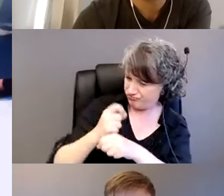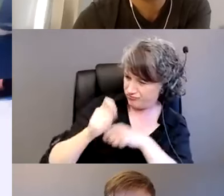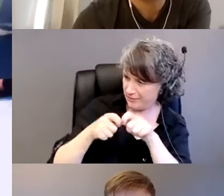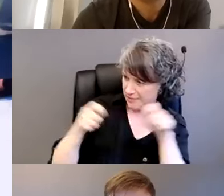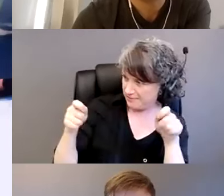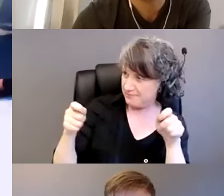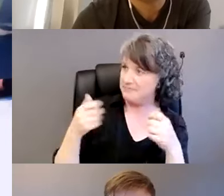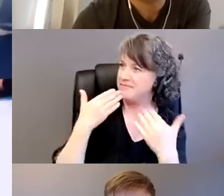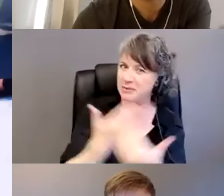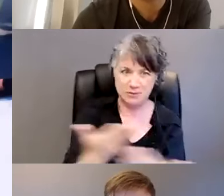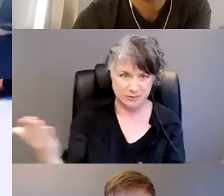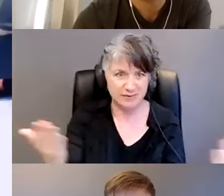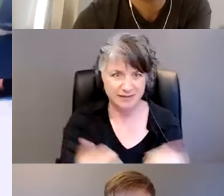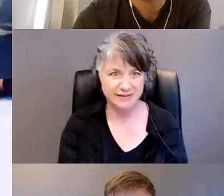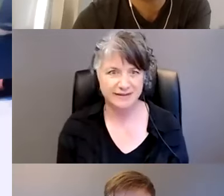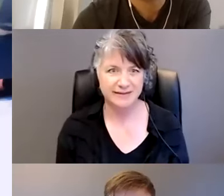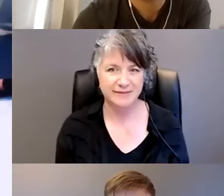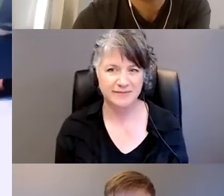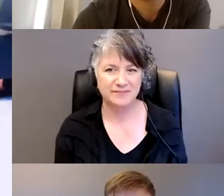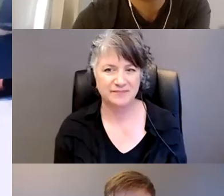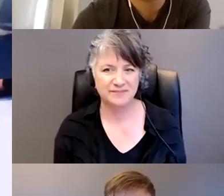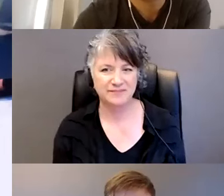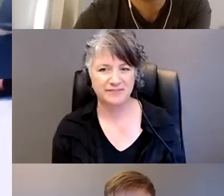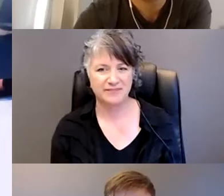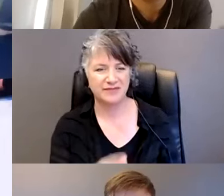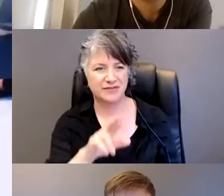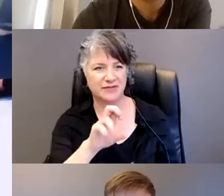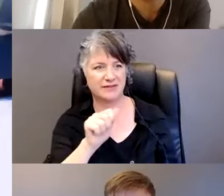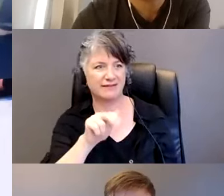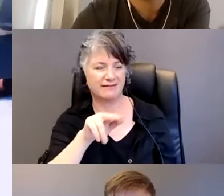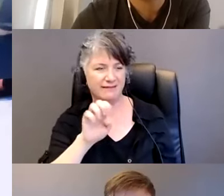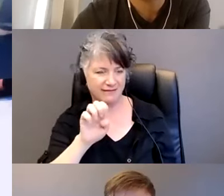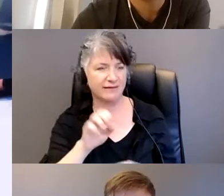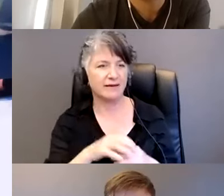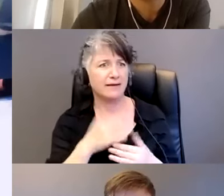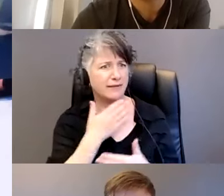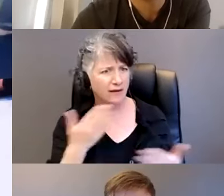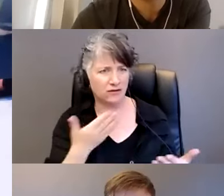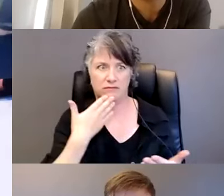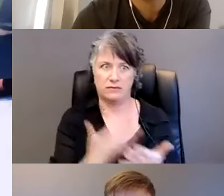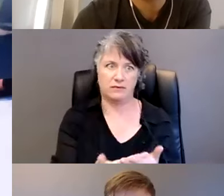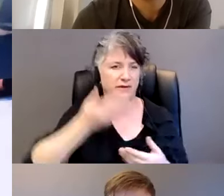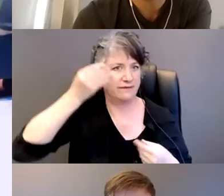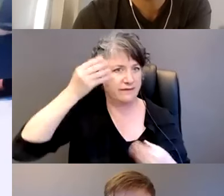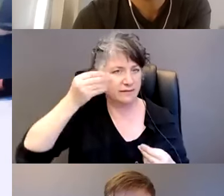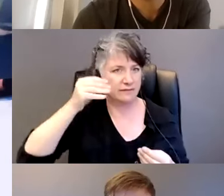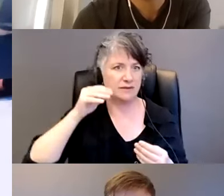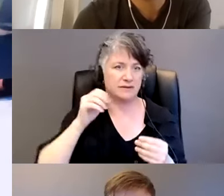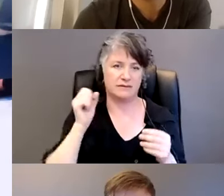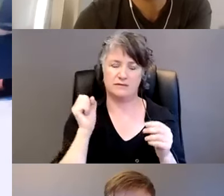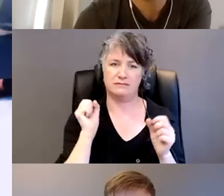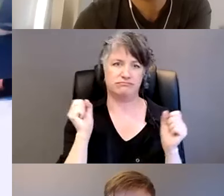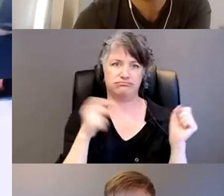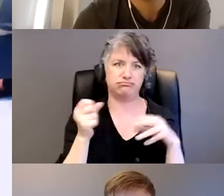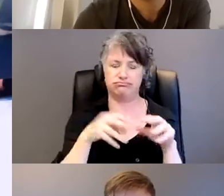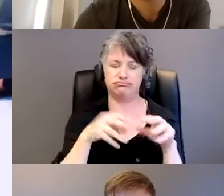everybody. Thank you, everyone. That was such a informed discussion. Always learn something new every time that we